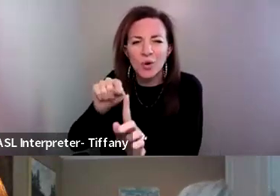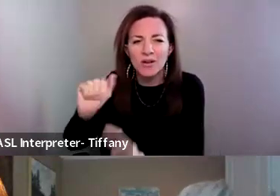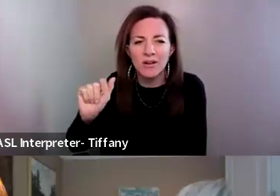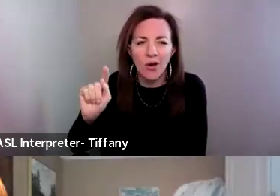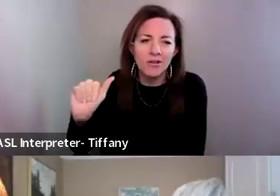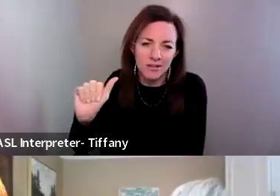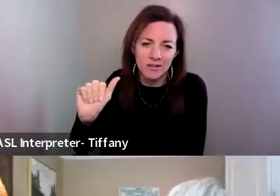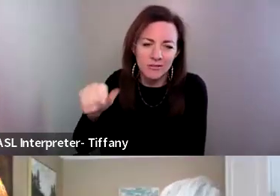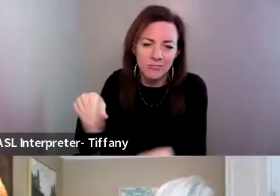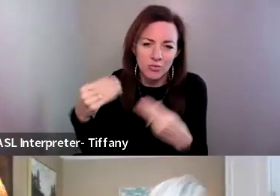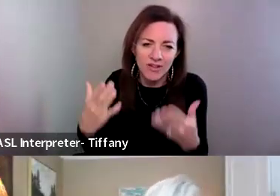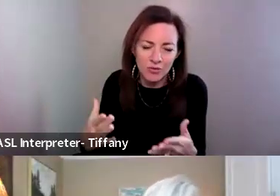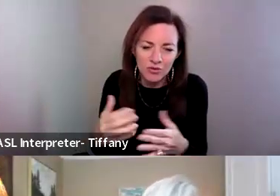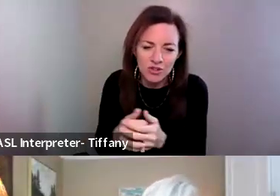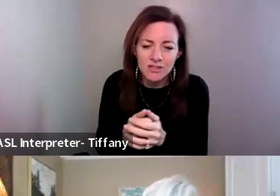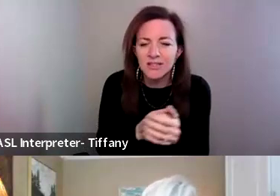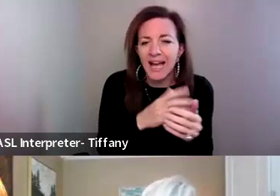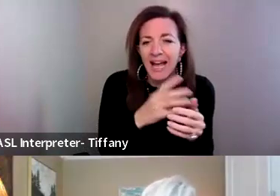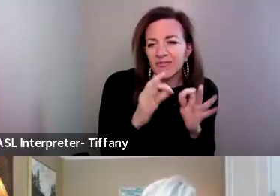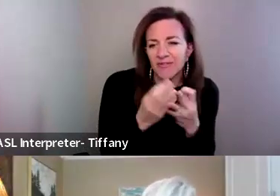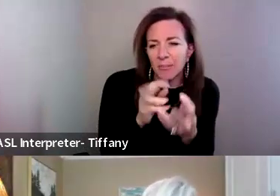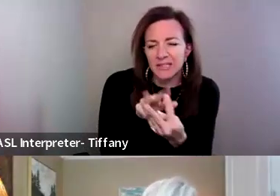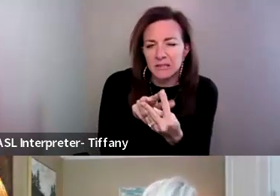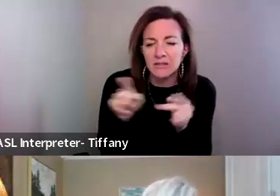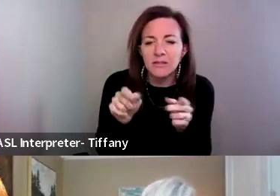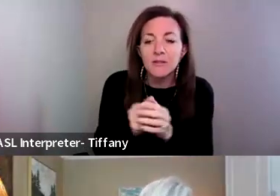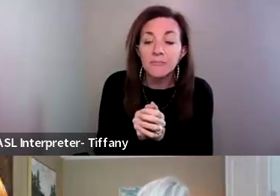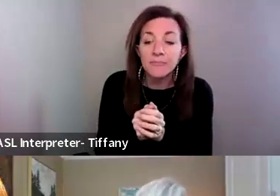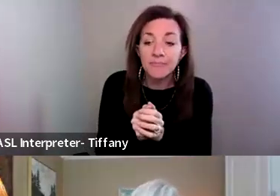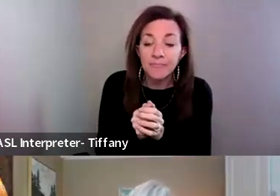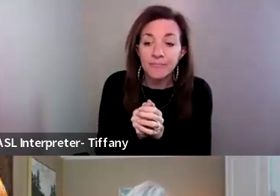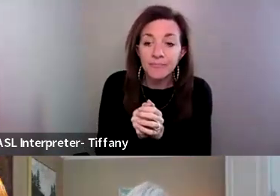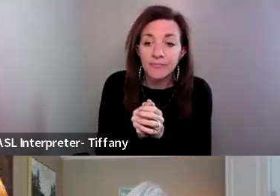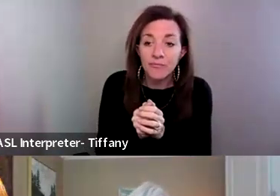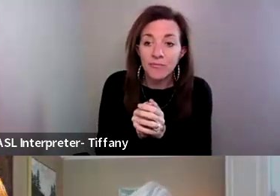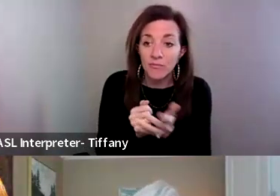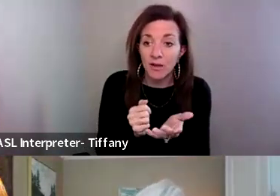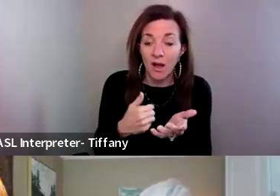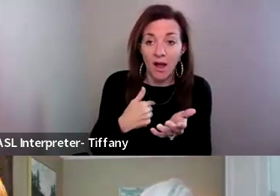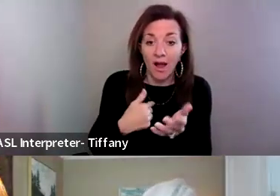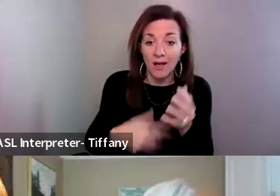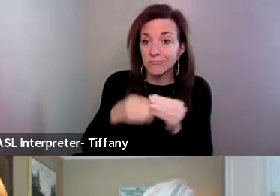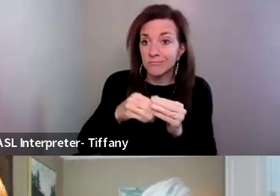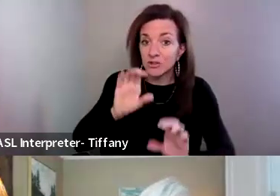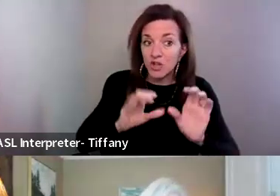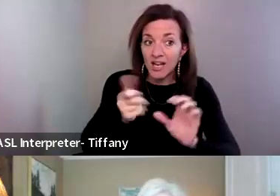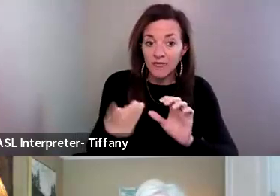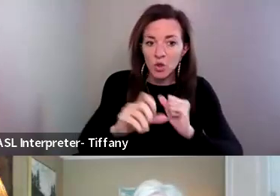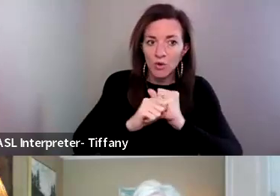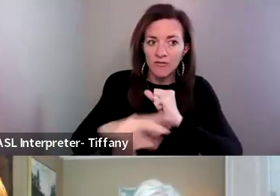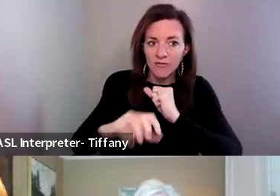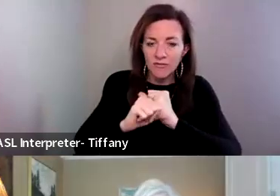ALTA providers and families. So I popped in the chat a couple